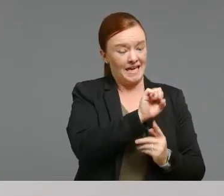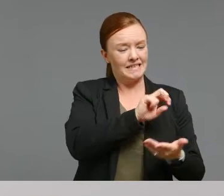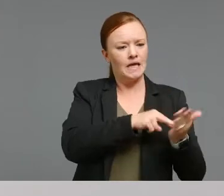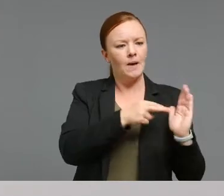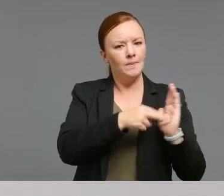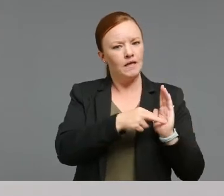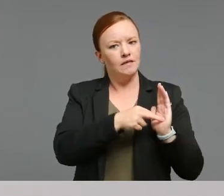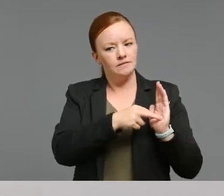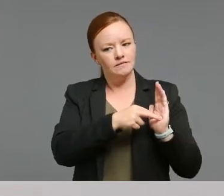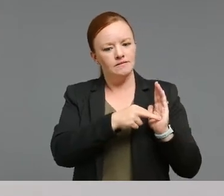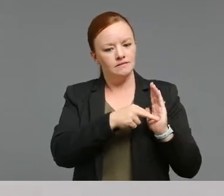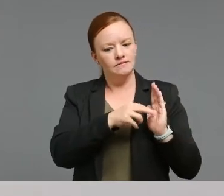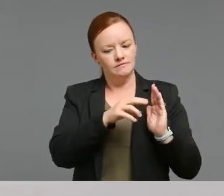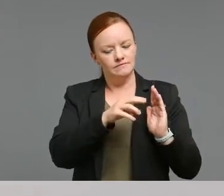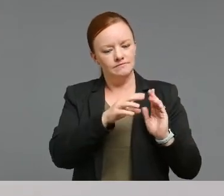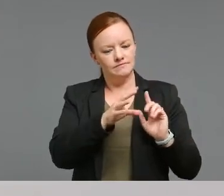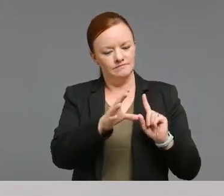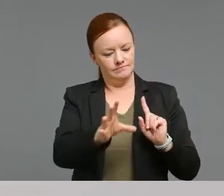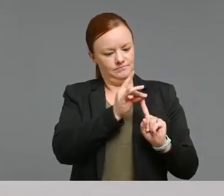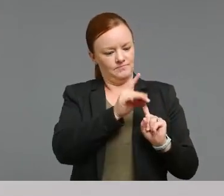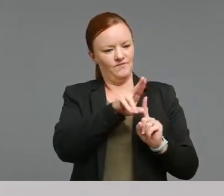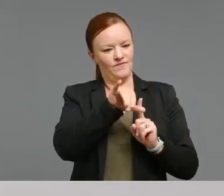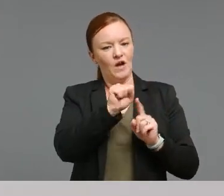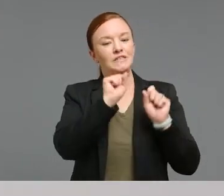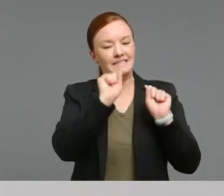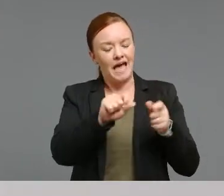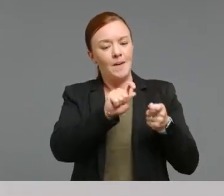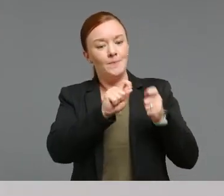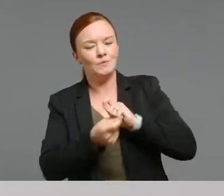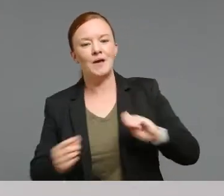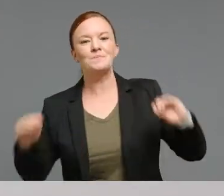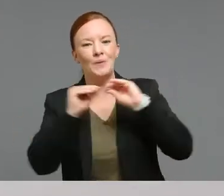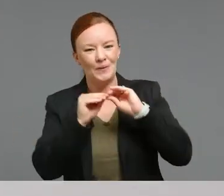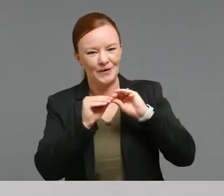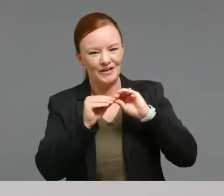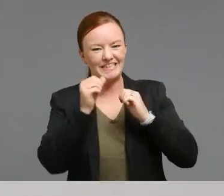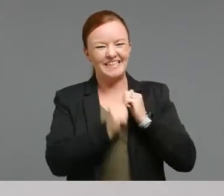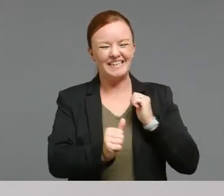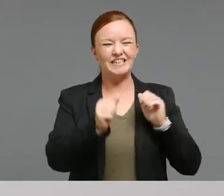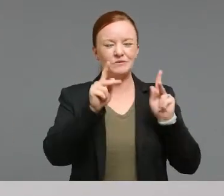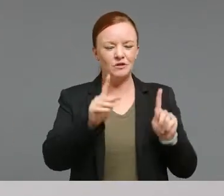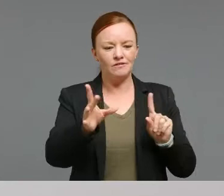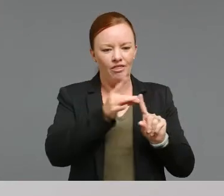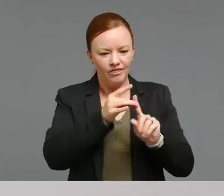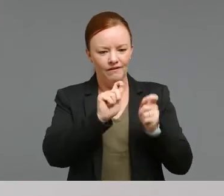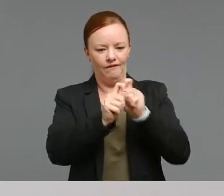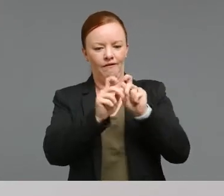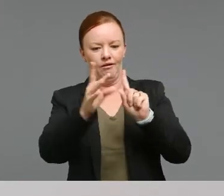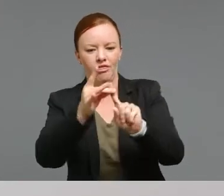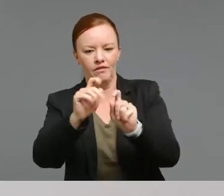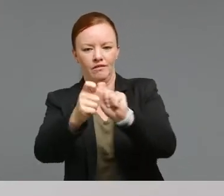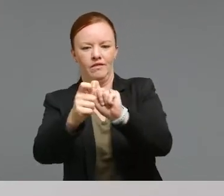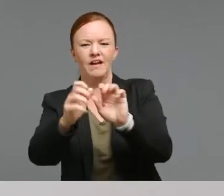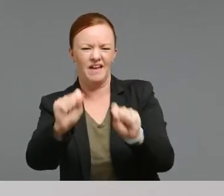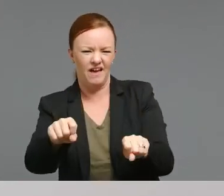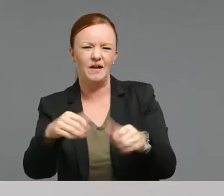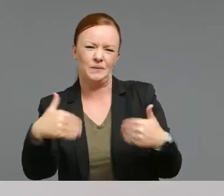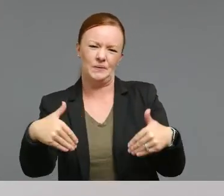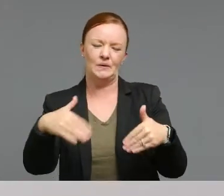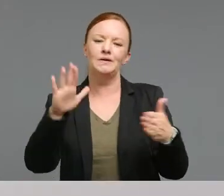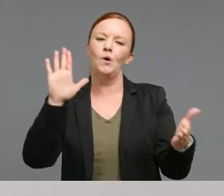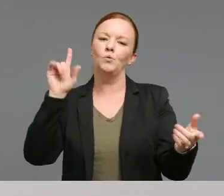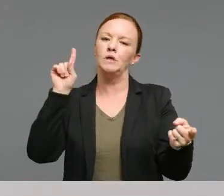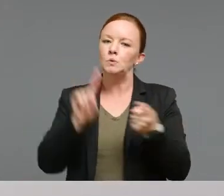the ability of the virus to potentially mutate. And so we want to reduce that chance so that